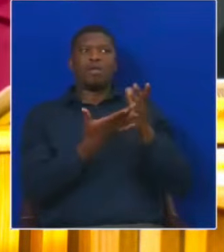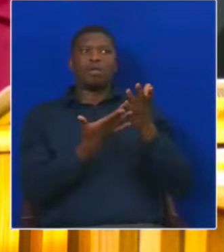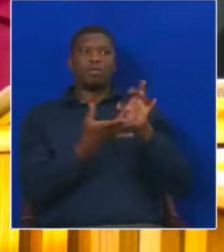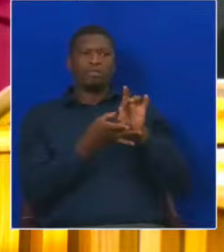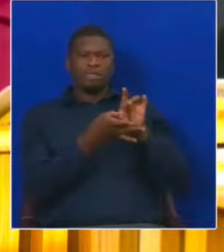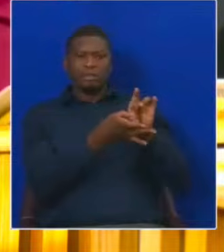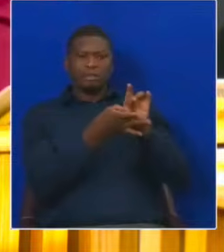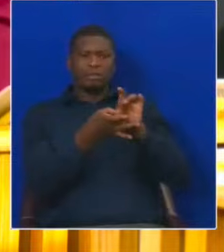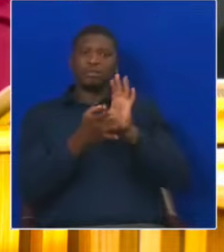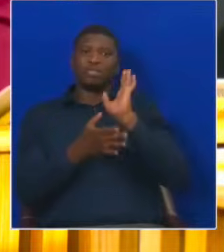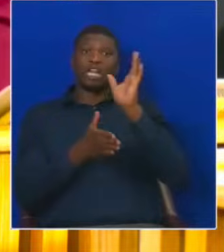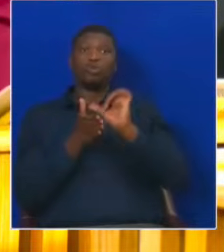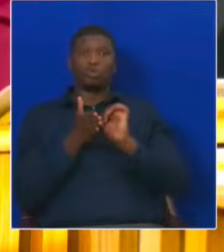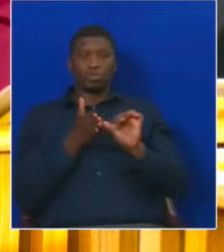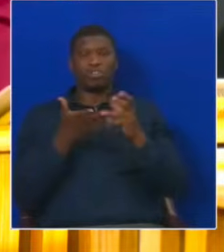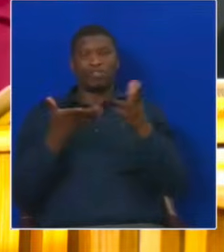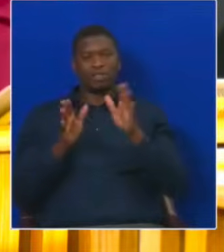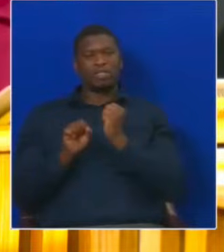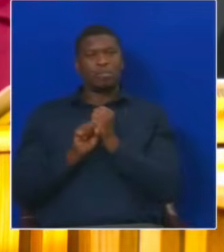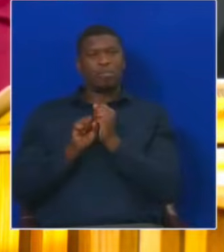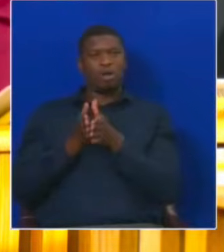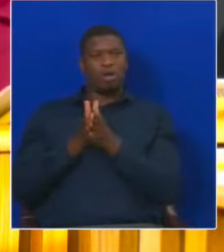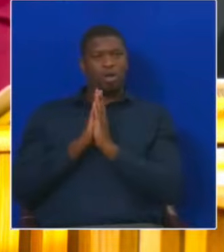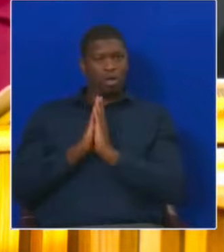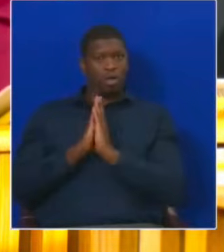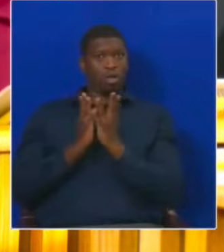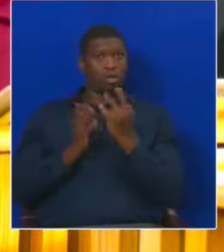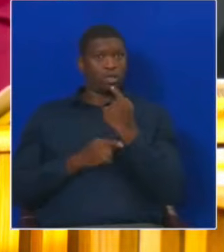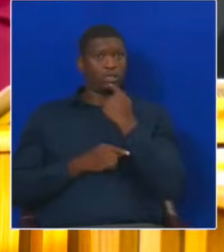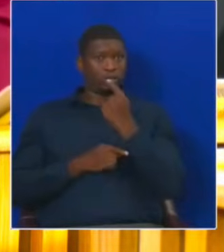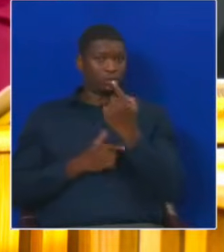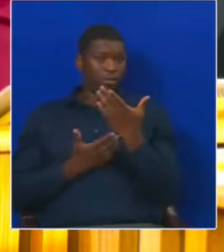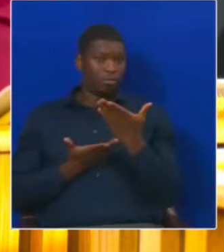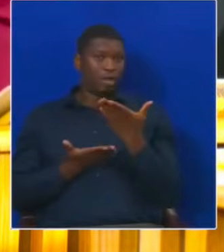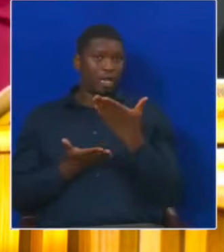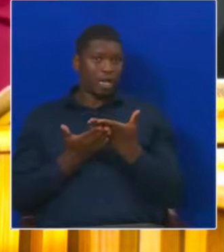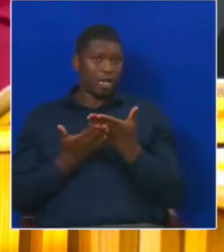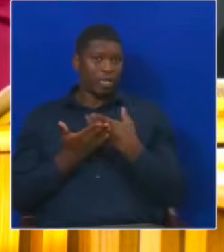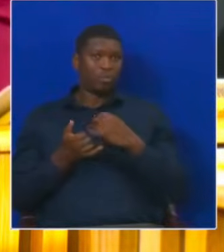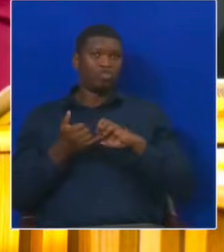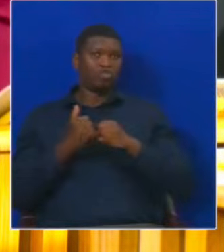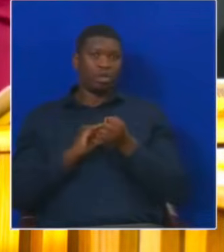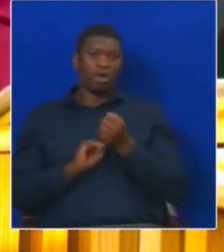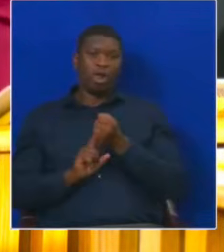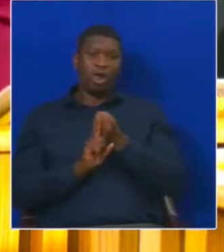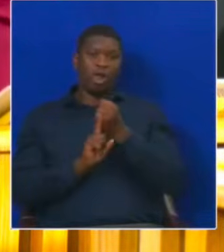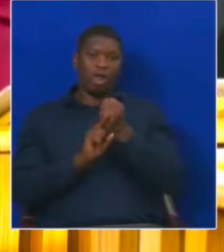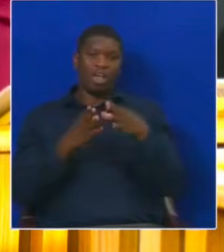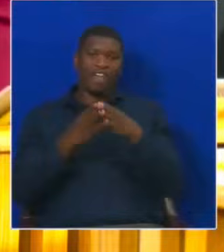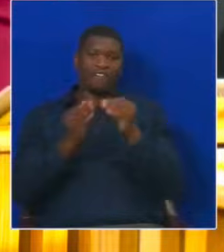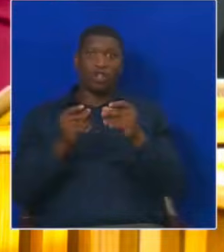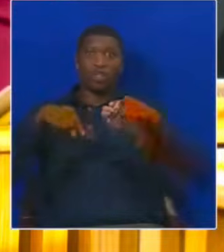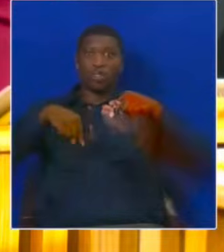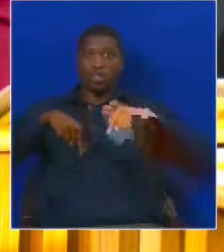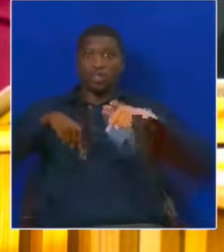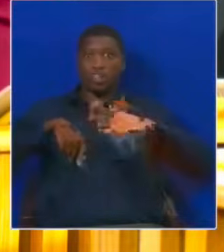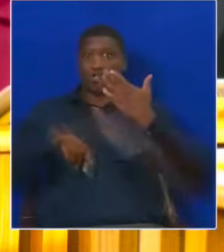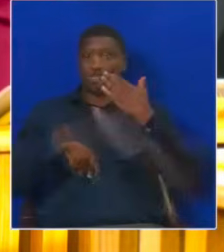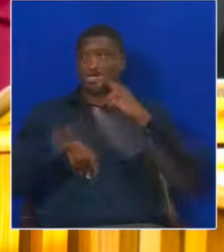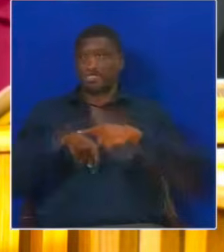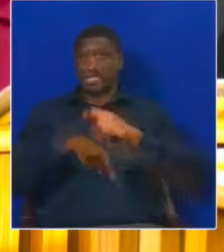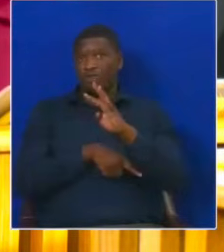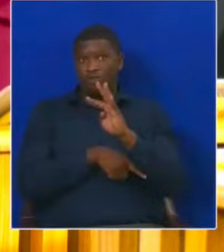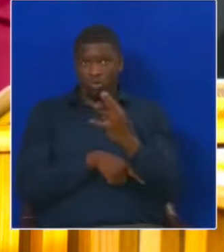was made that we complete the proceedings today at the close of Theme 4 and allow him